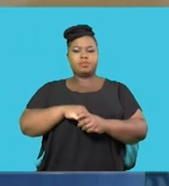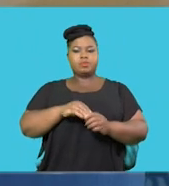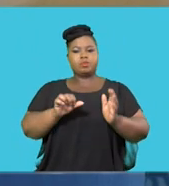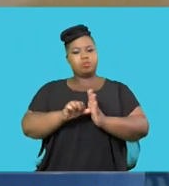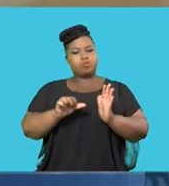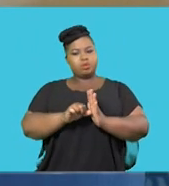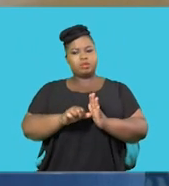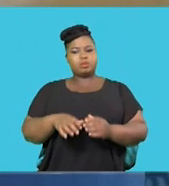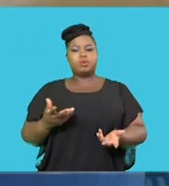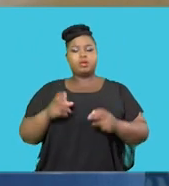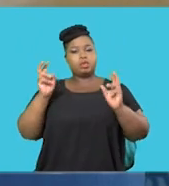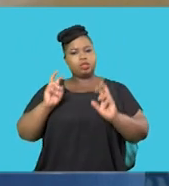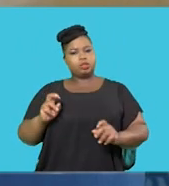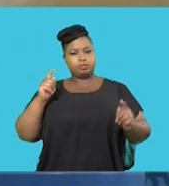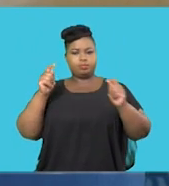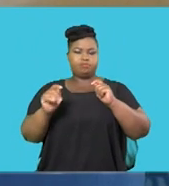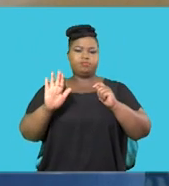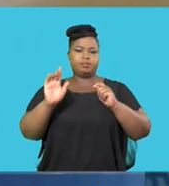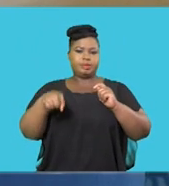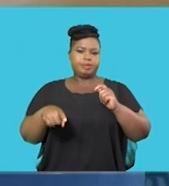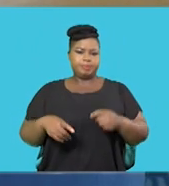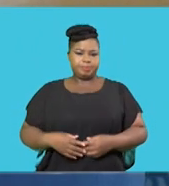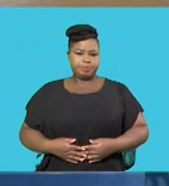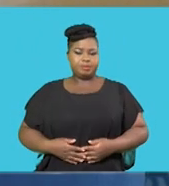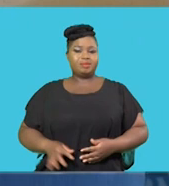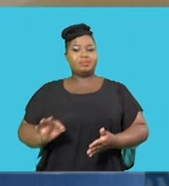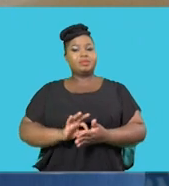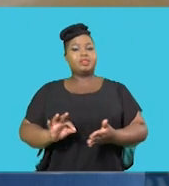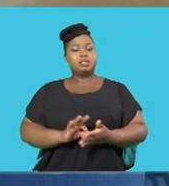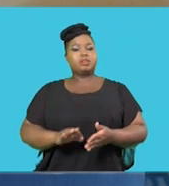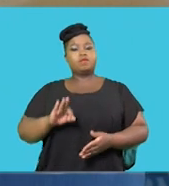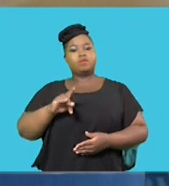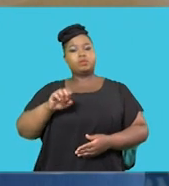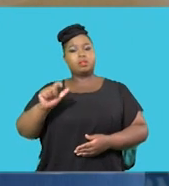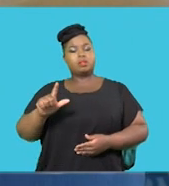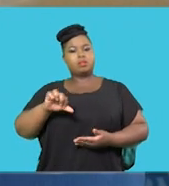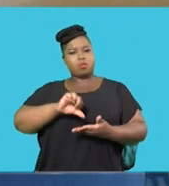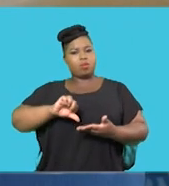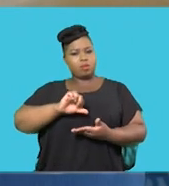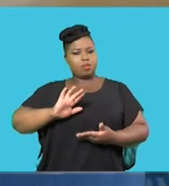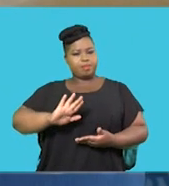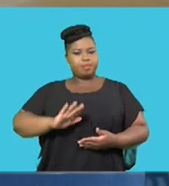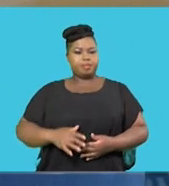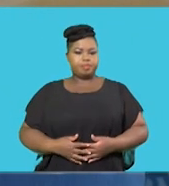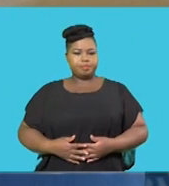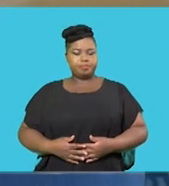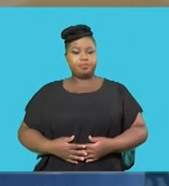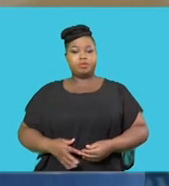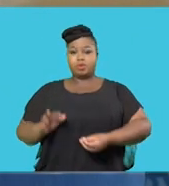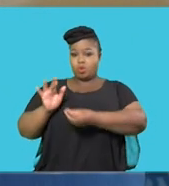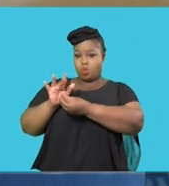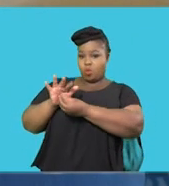part in the energy transition. Cleaner fossil fuels, coal,